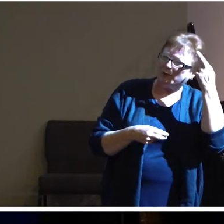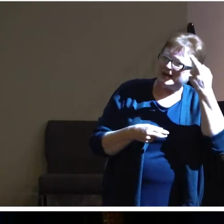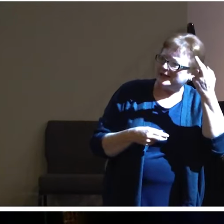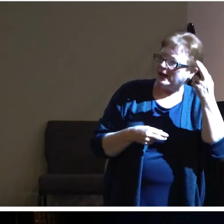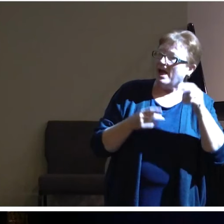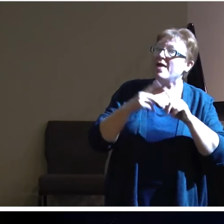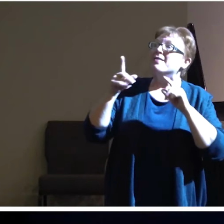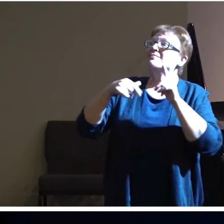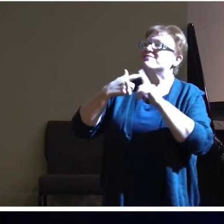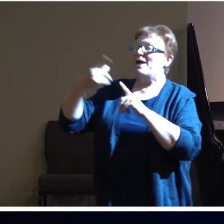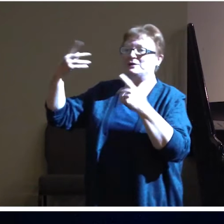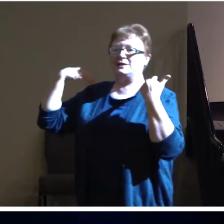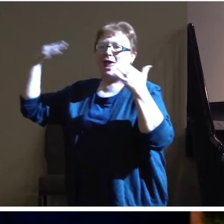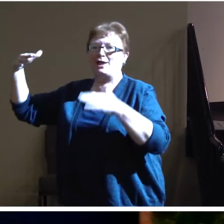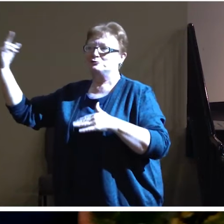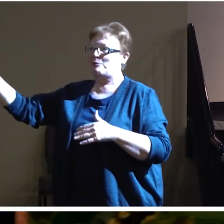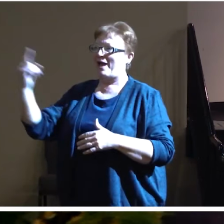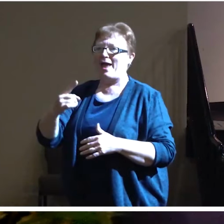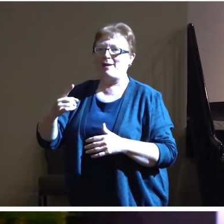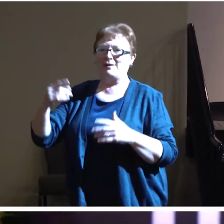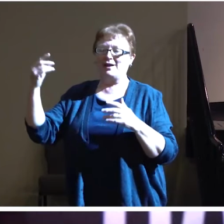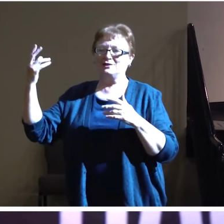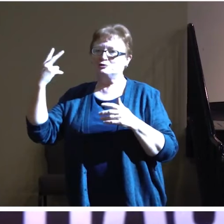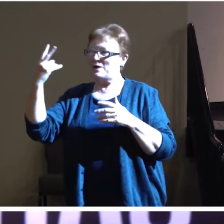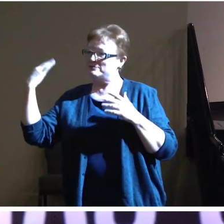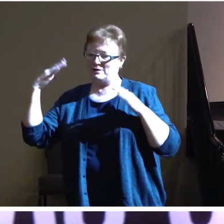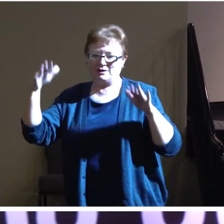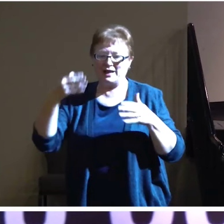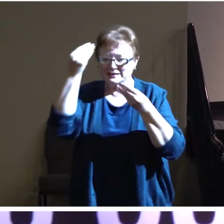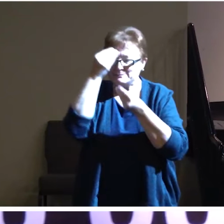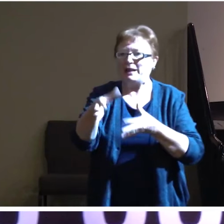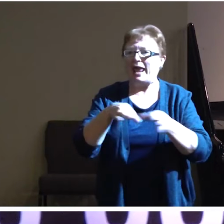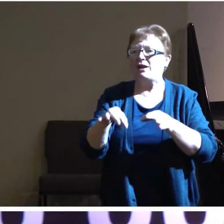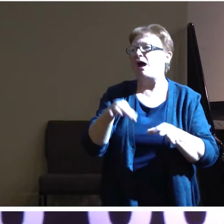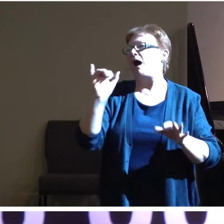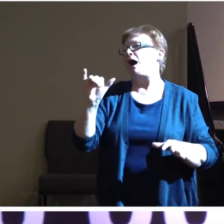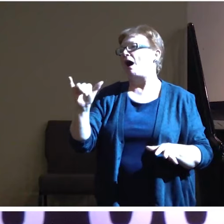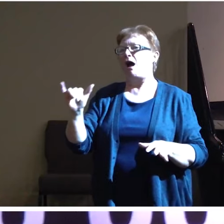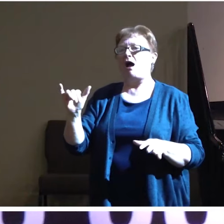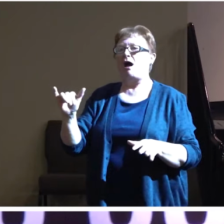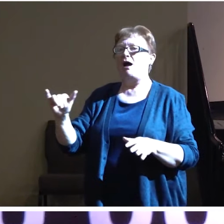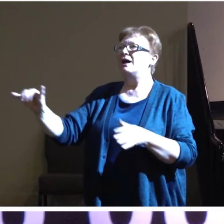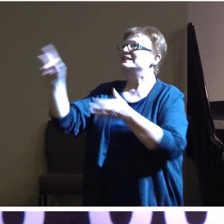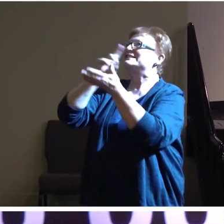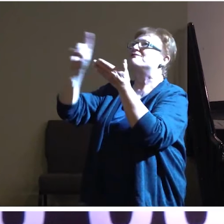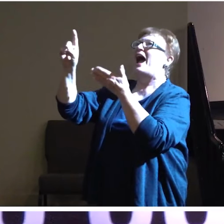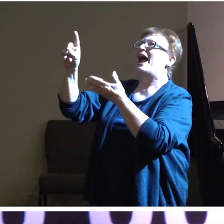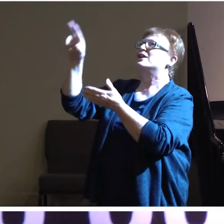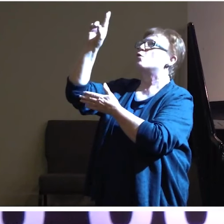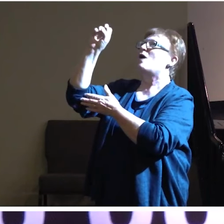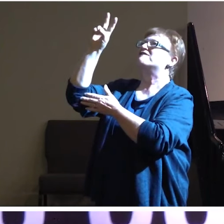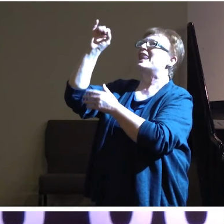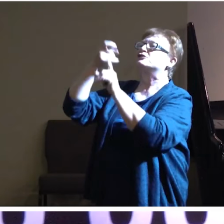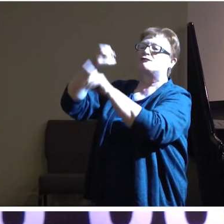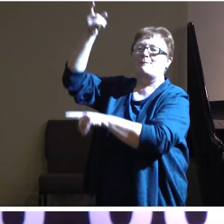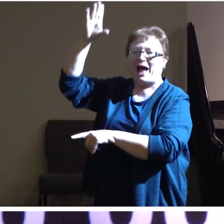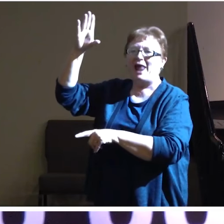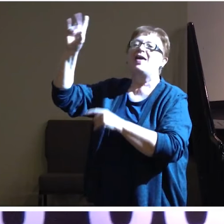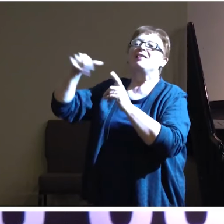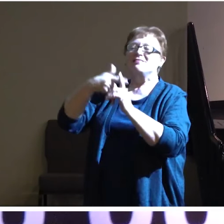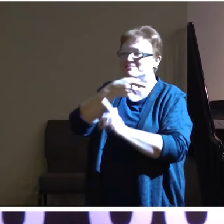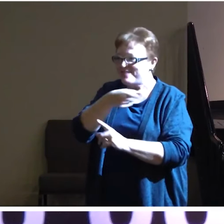pronouncements are made as we see here. Through the word of God, through the revelation of scripture, we're reminded